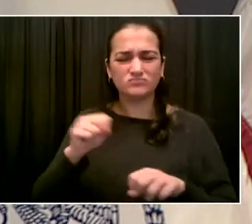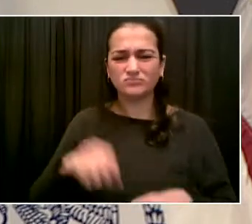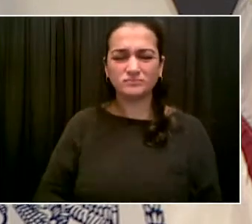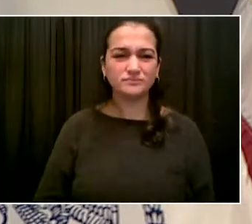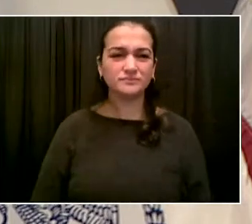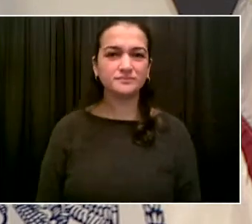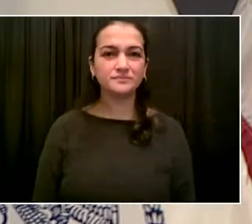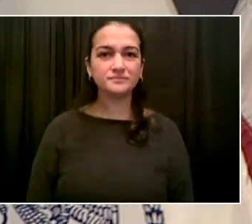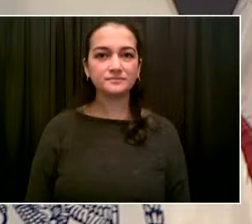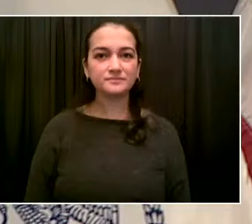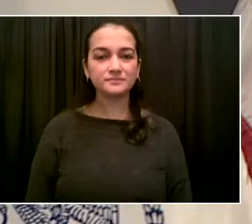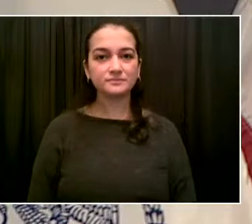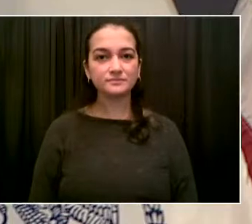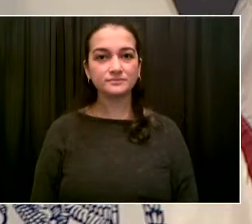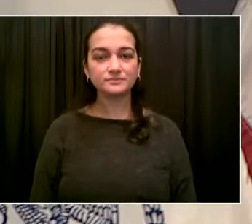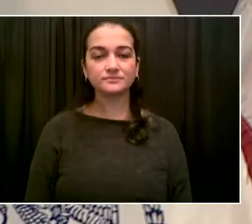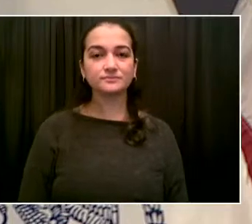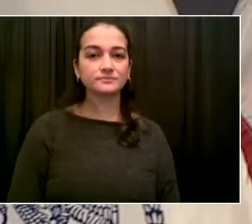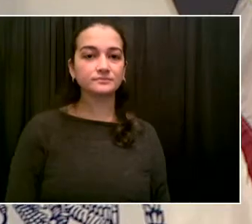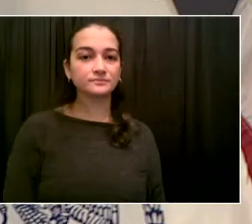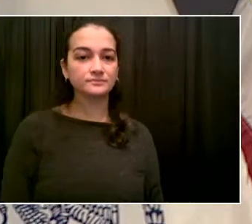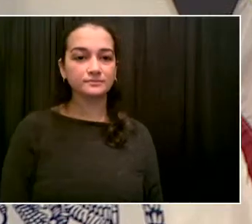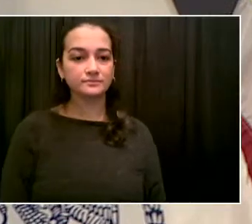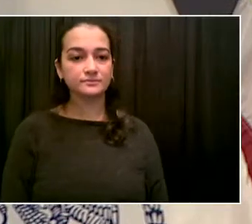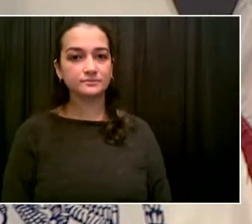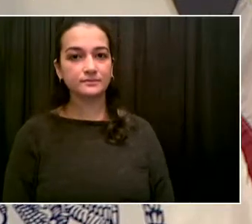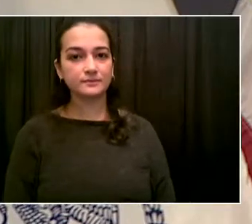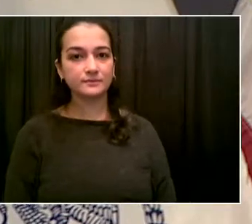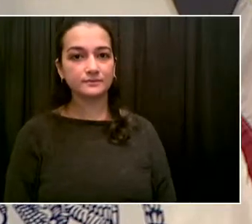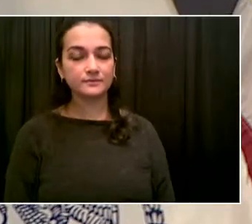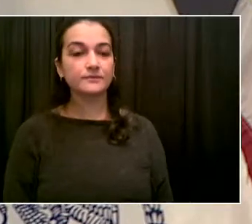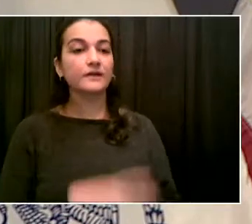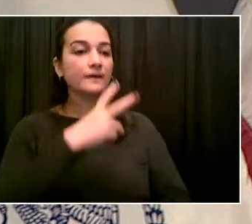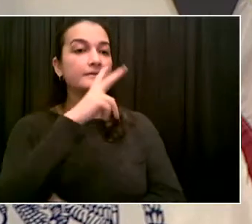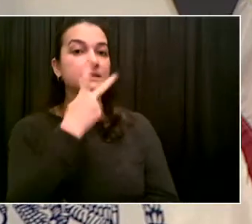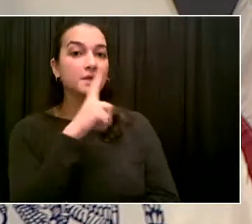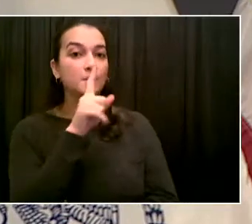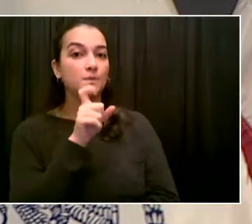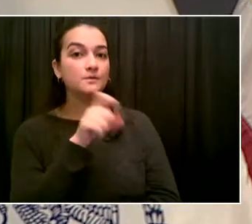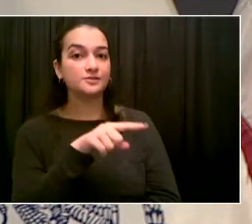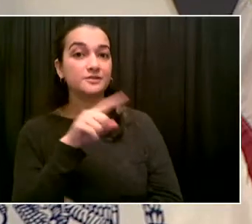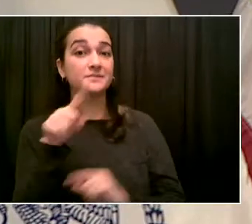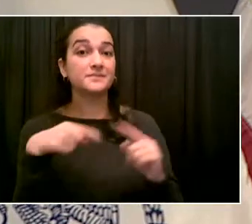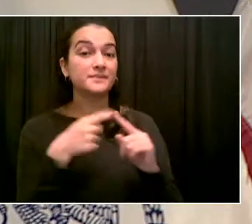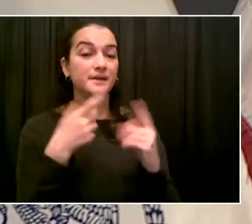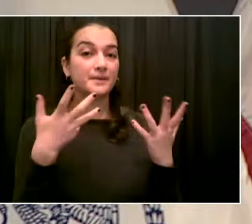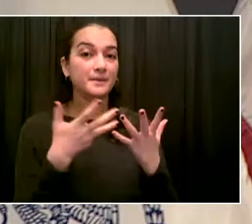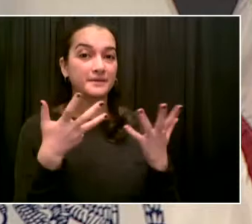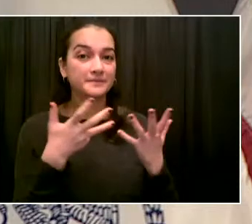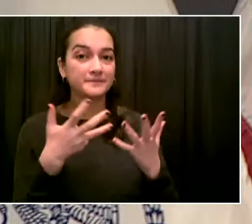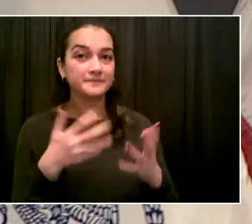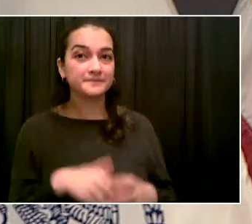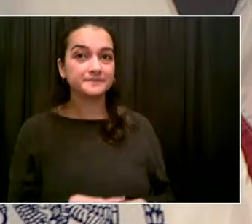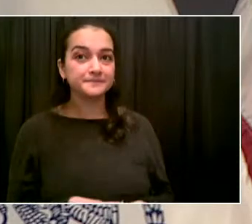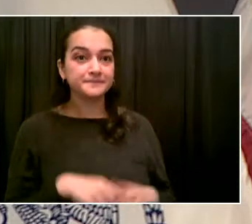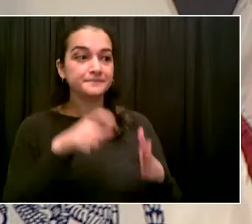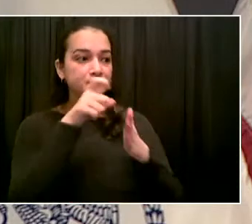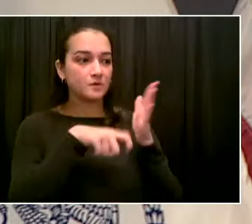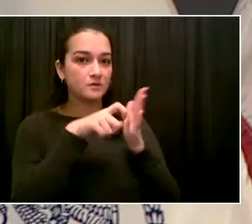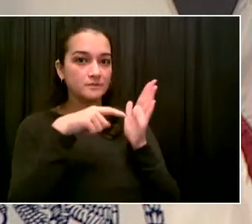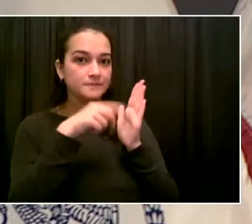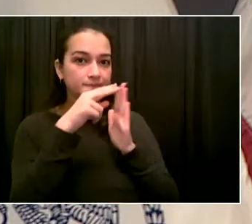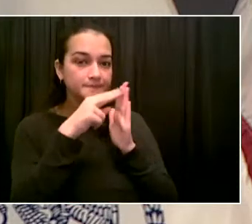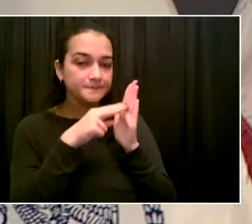My second question is about the Daily News wrote an editorial praising your effort with